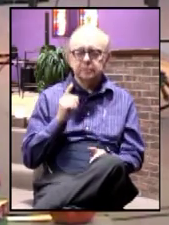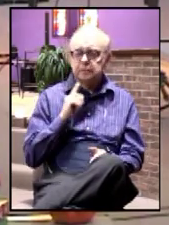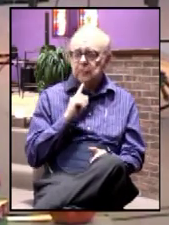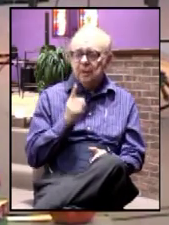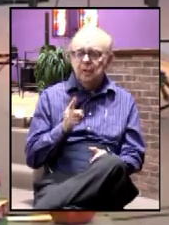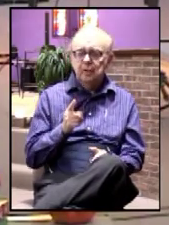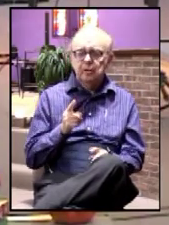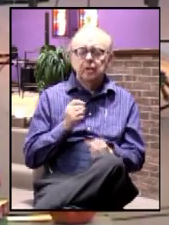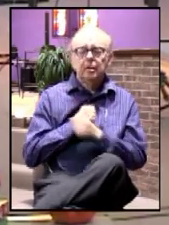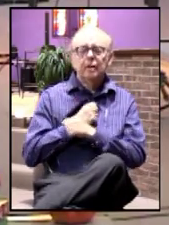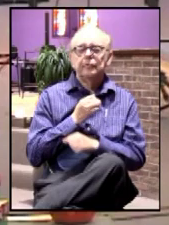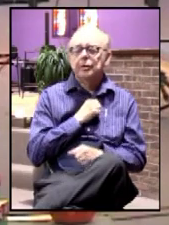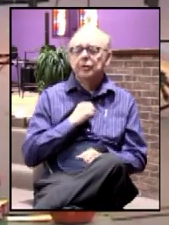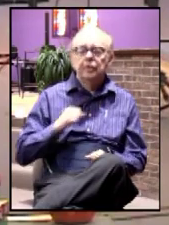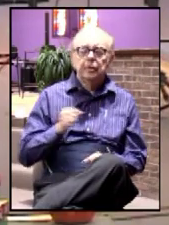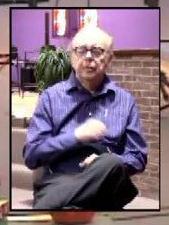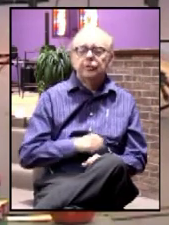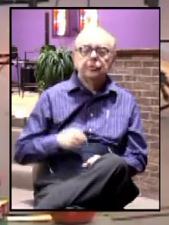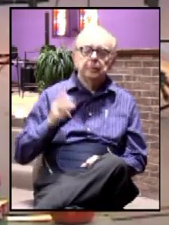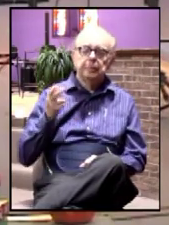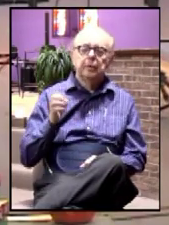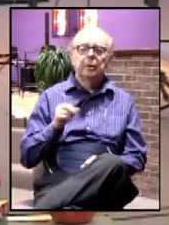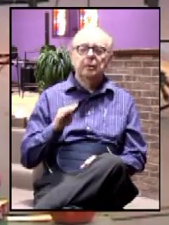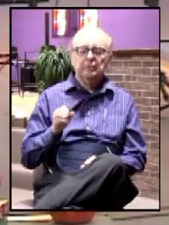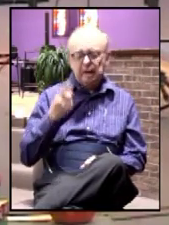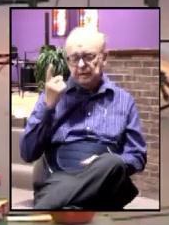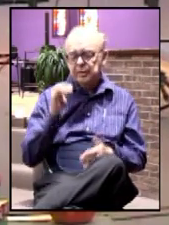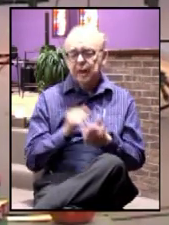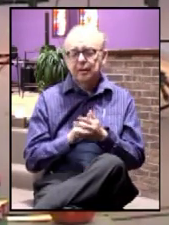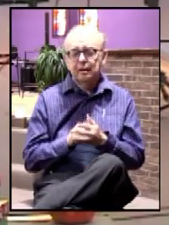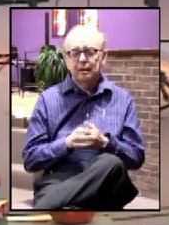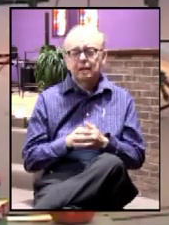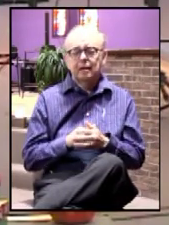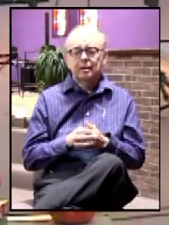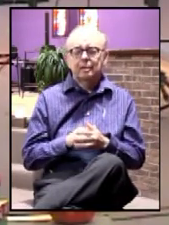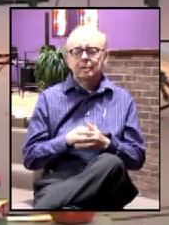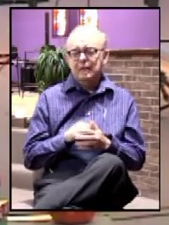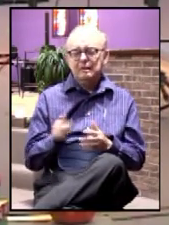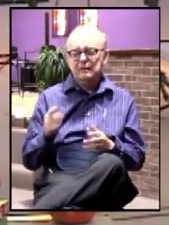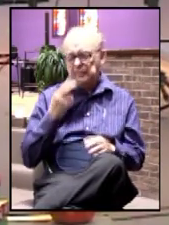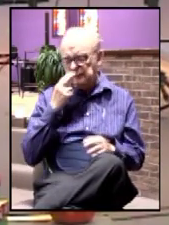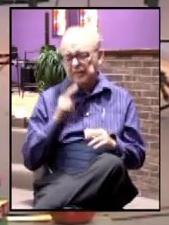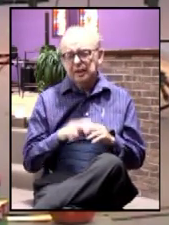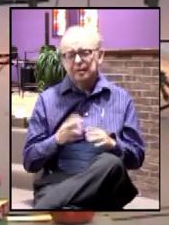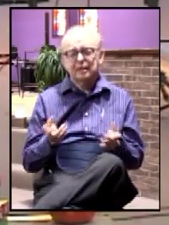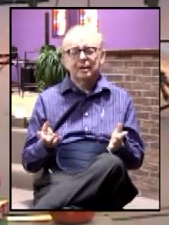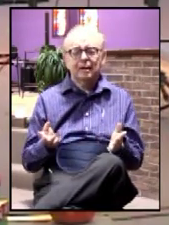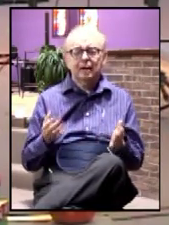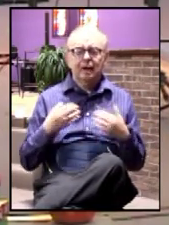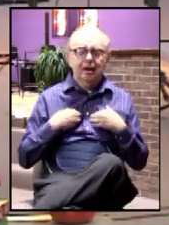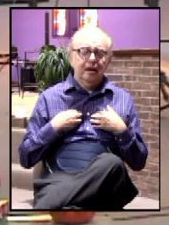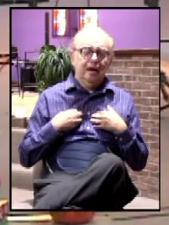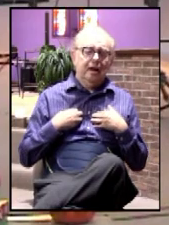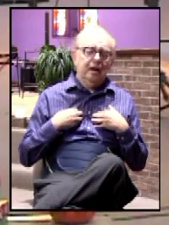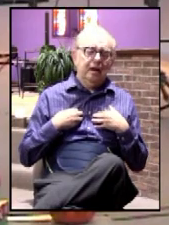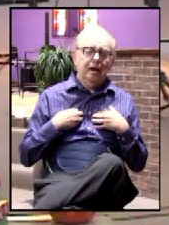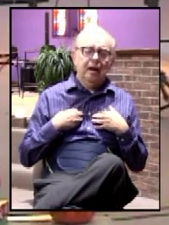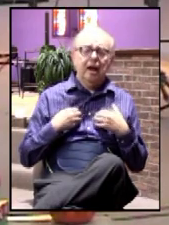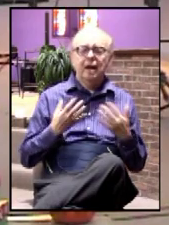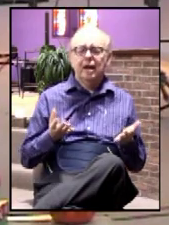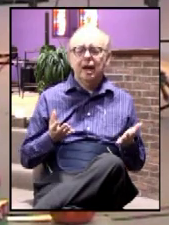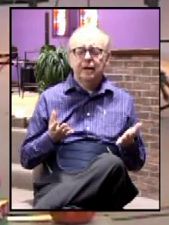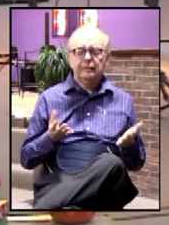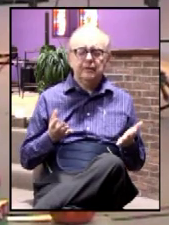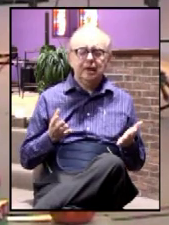really loves superheroes. And I get it. They're kind of fun. They kind of have the embodiment